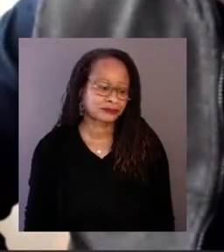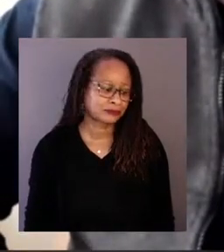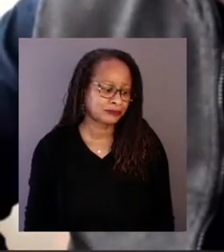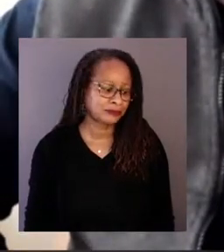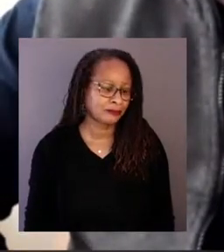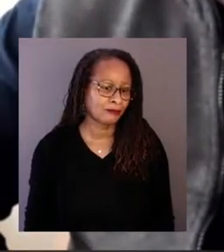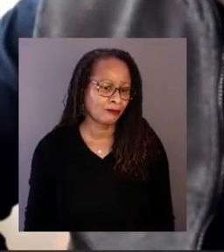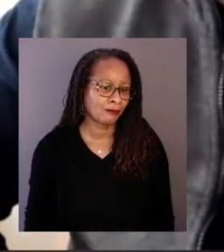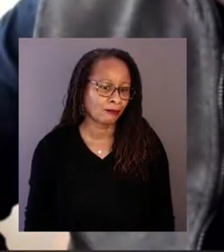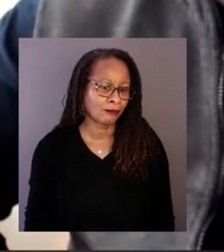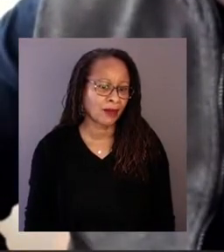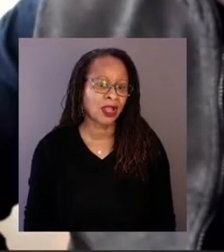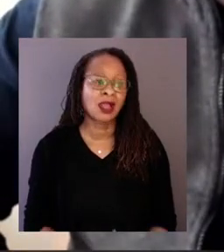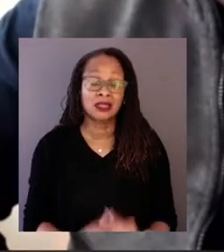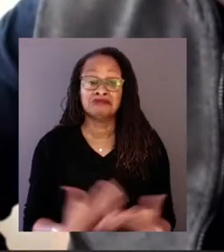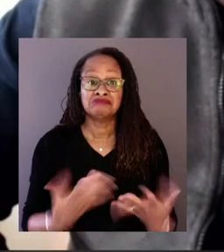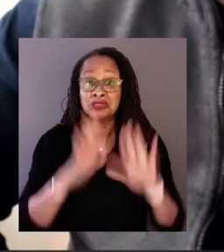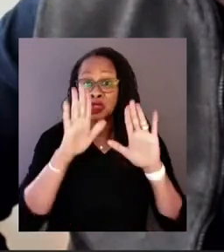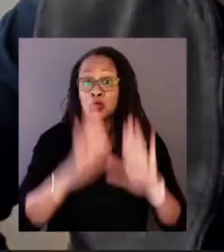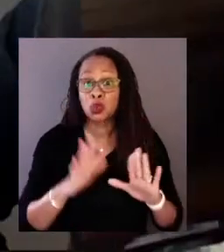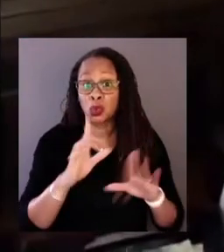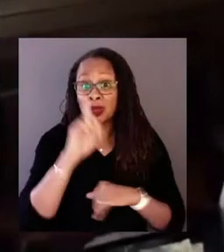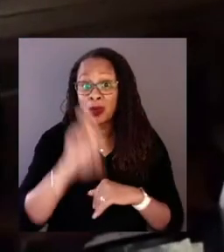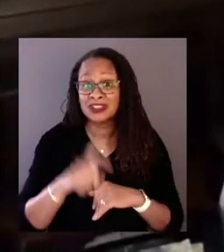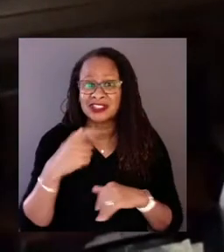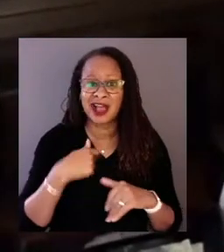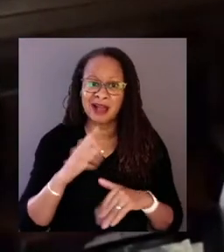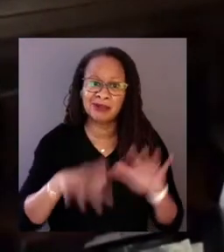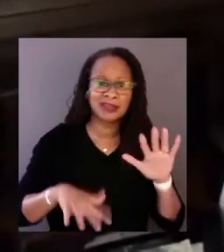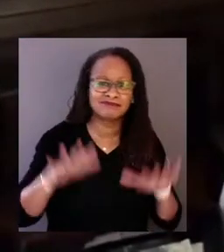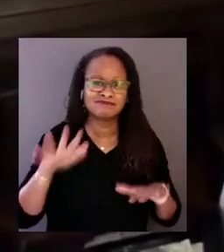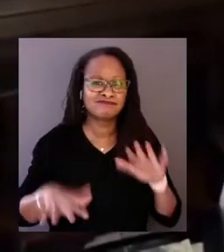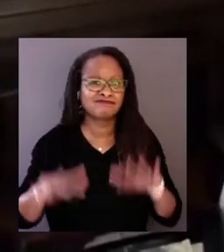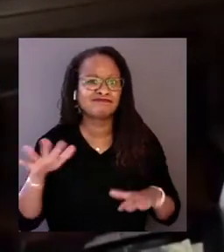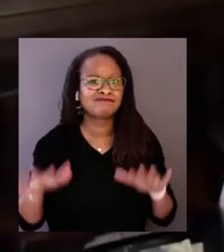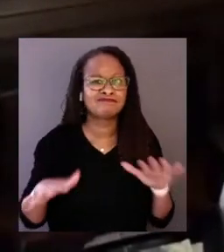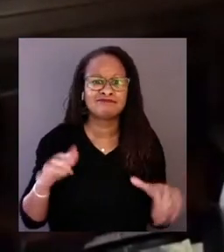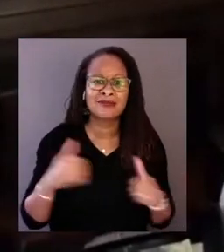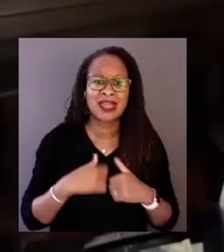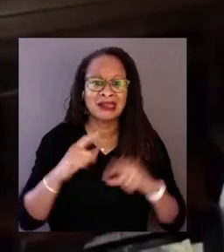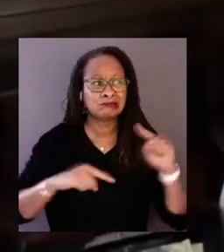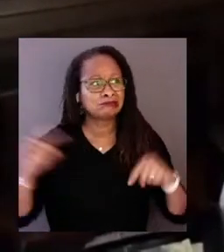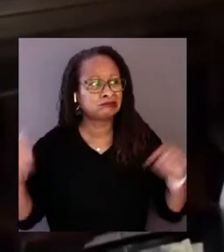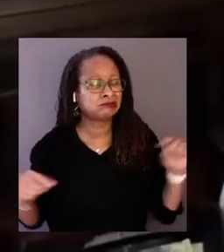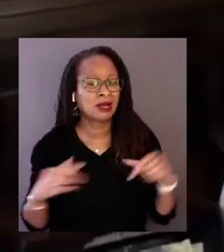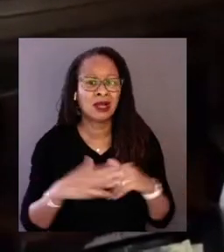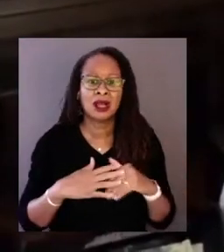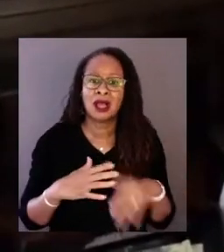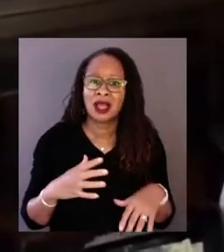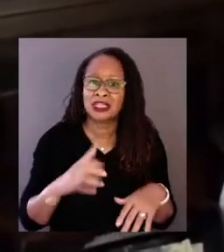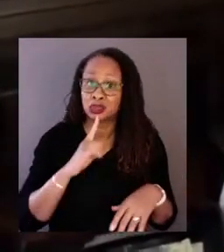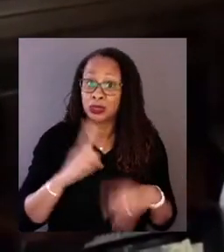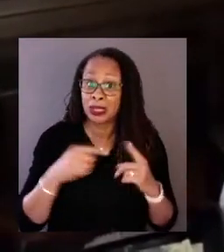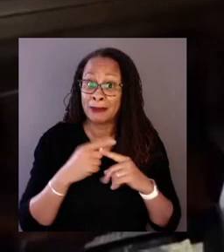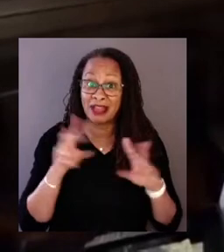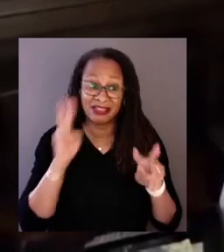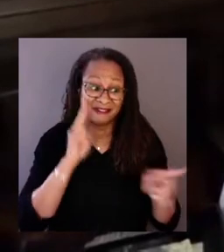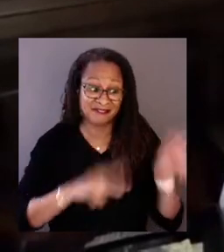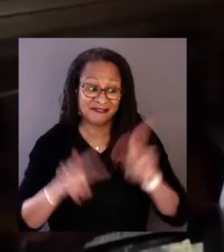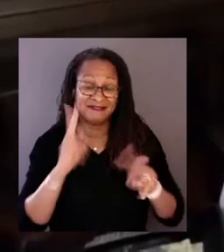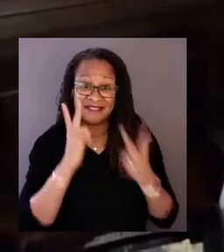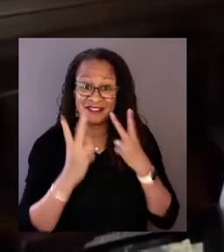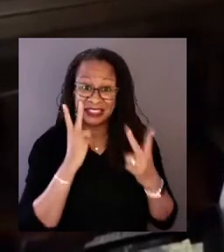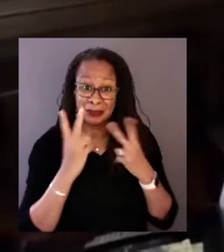I vacillate. Because I think to Ramona's point, it's like it is about the visibility of the films and of the filmmakers